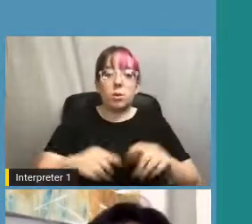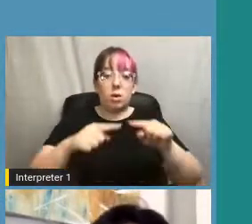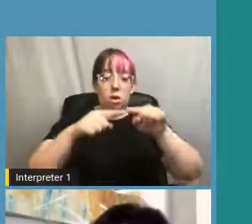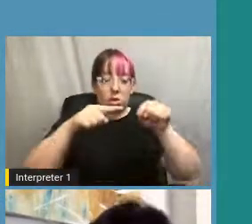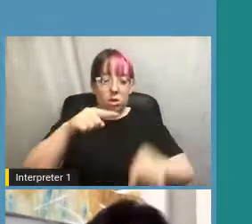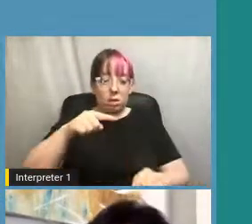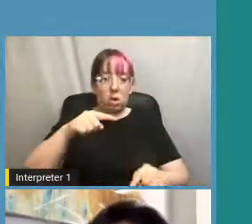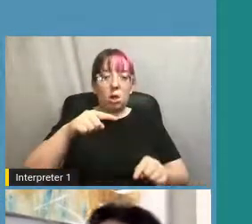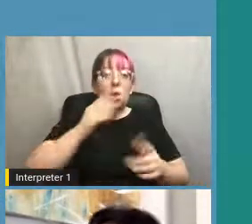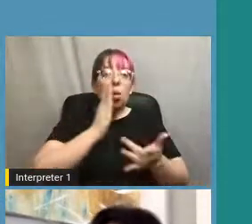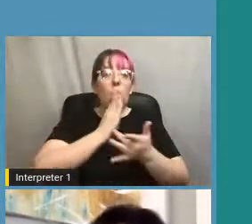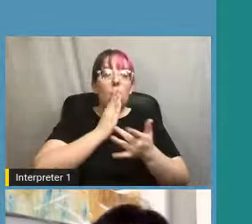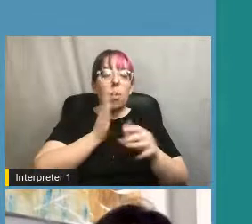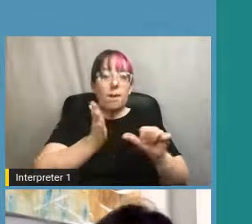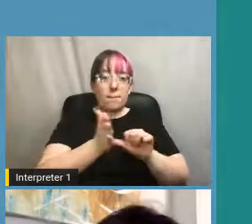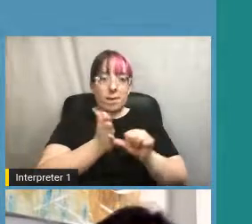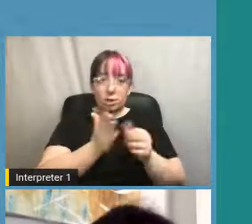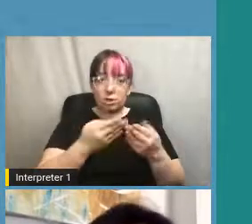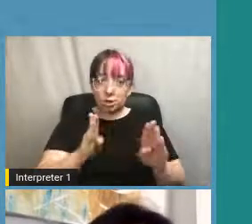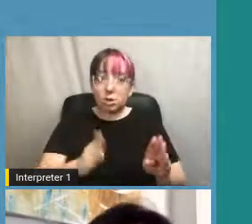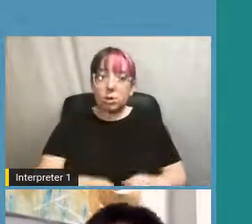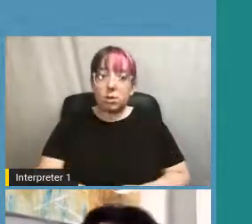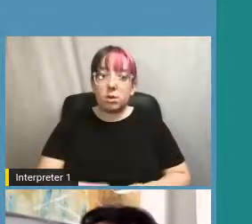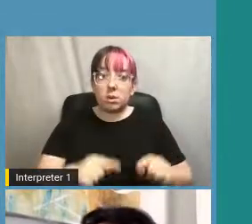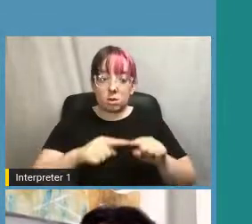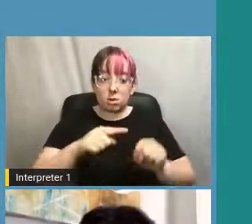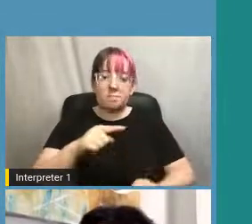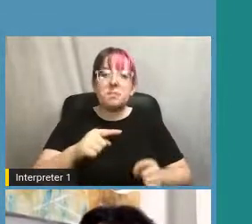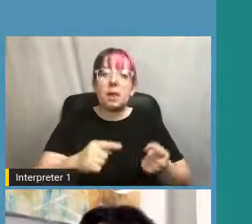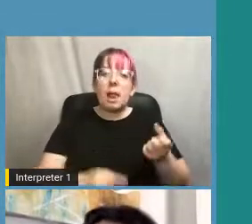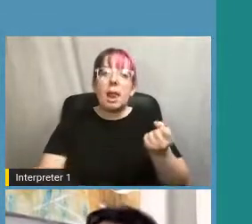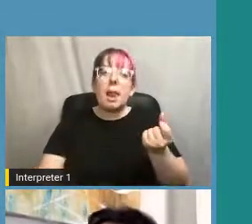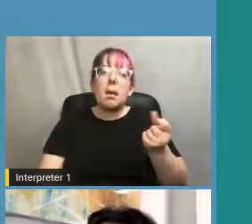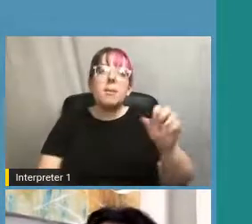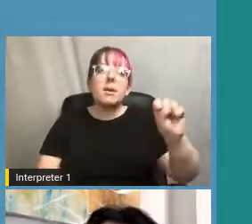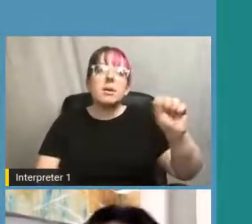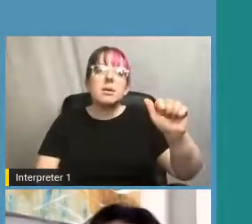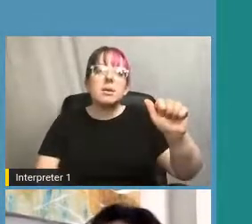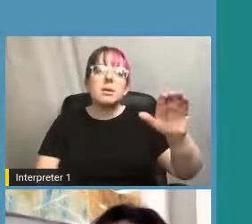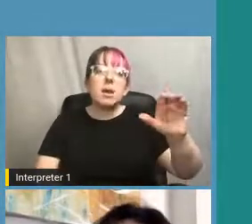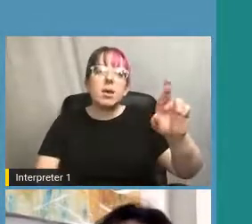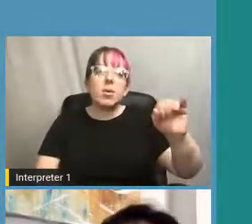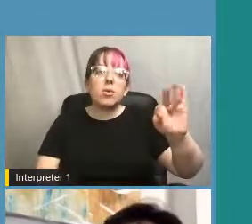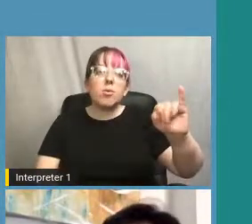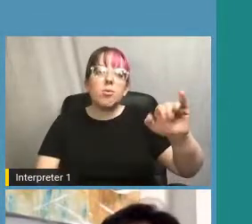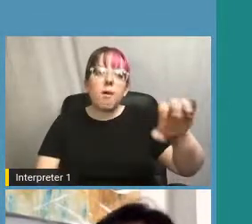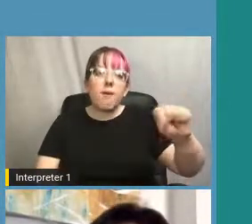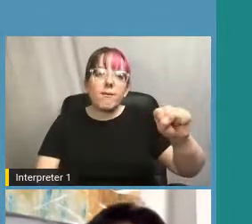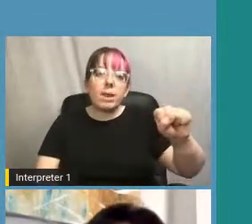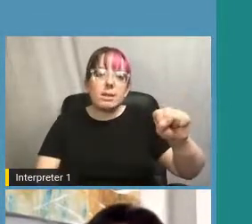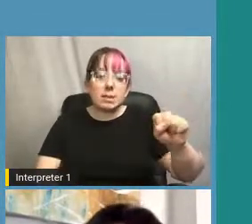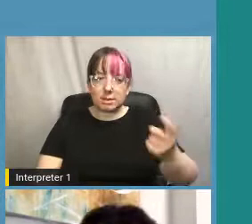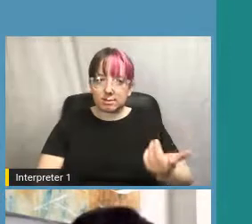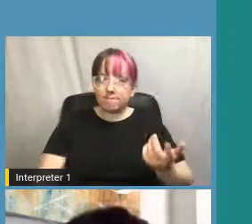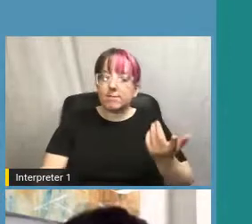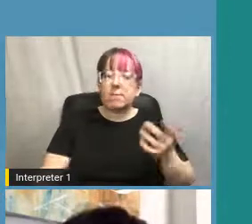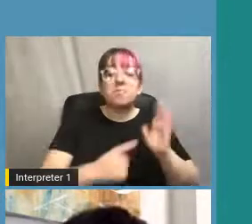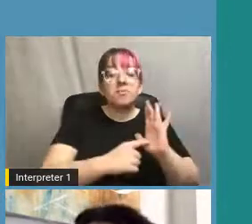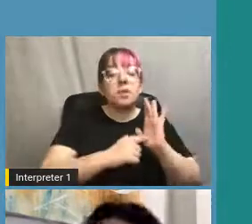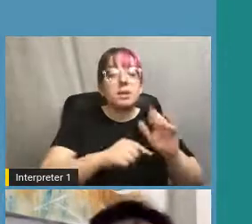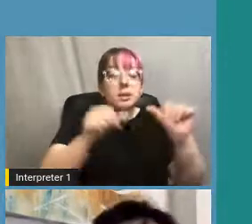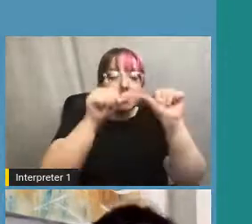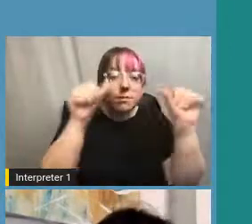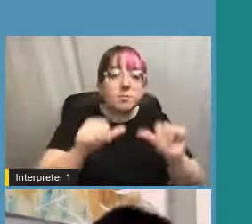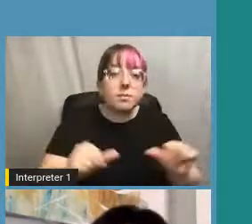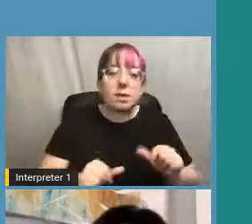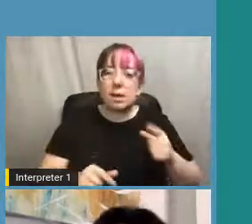pages. Generally, some sacrifices will have to be made. So for example, if you have sculptures, you cannot really use them in pre-made virtual spaces,